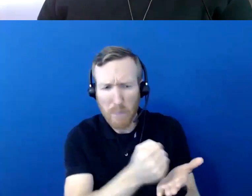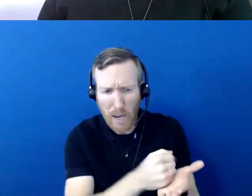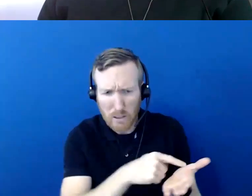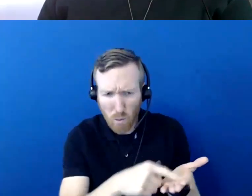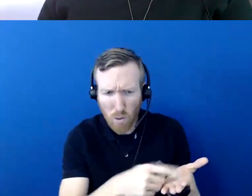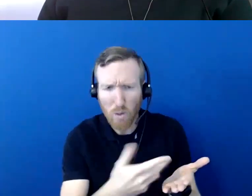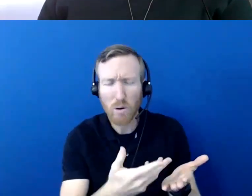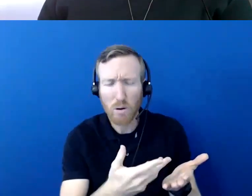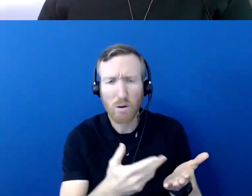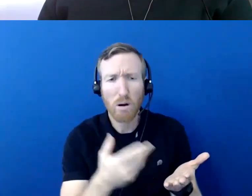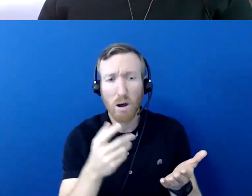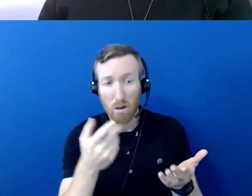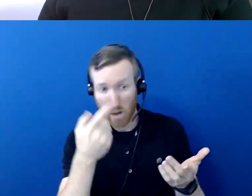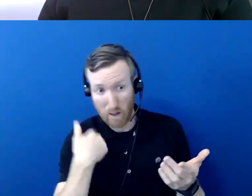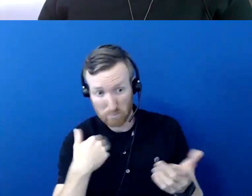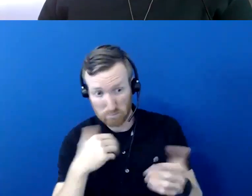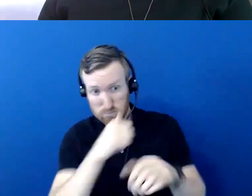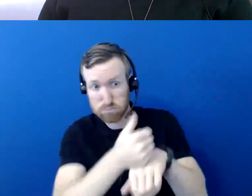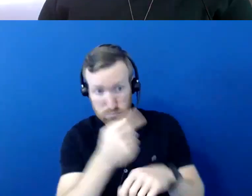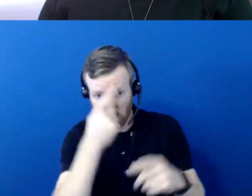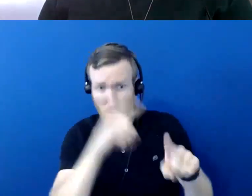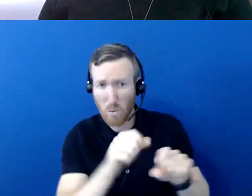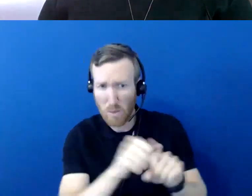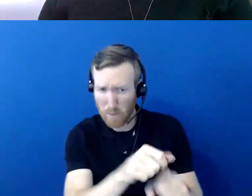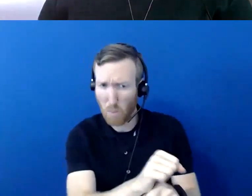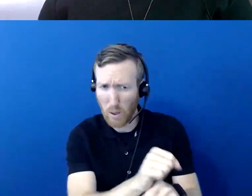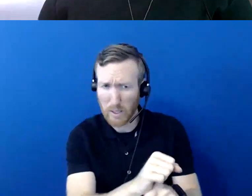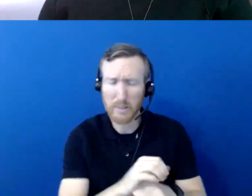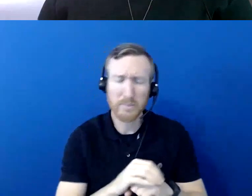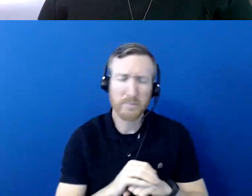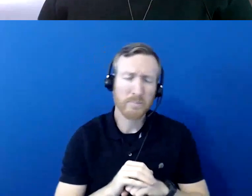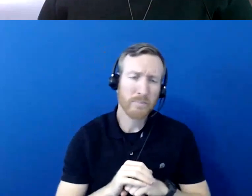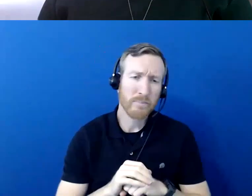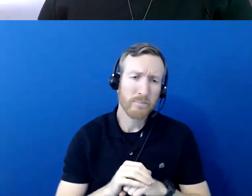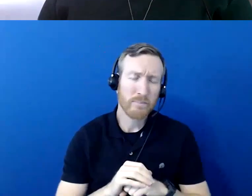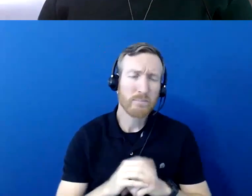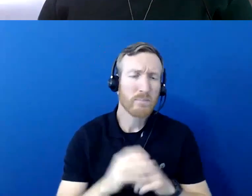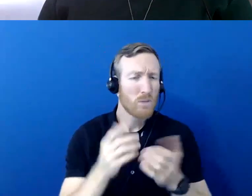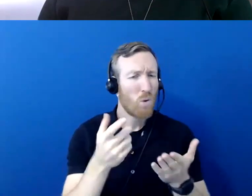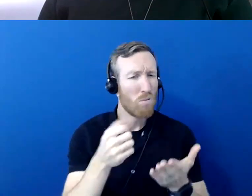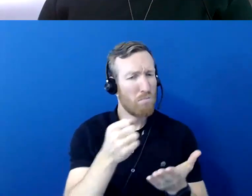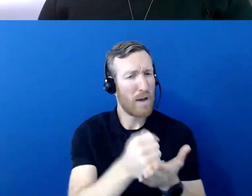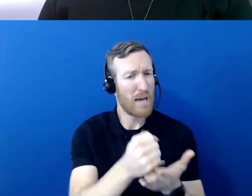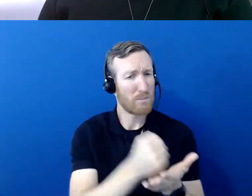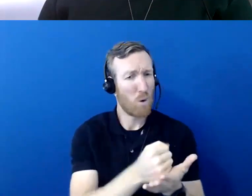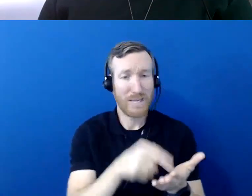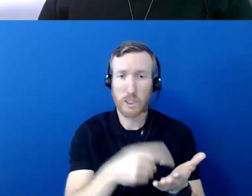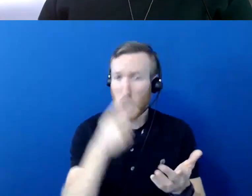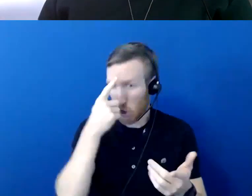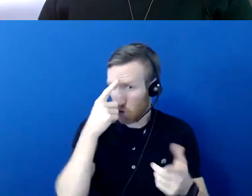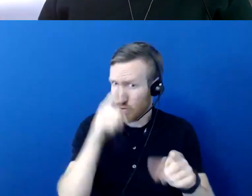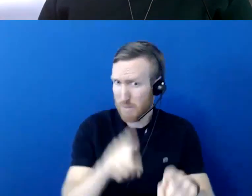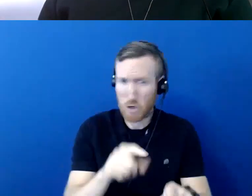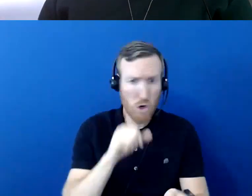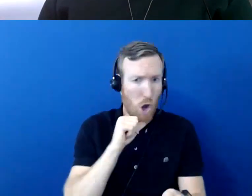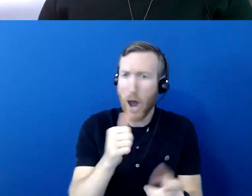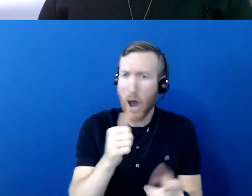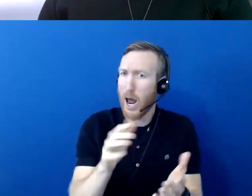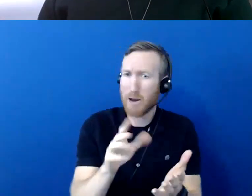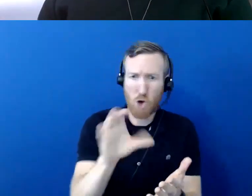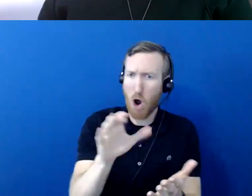an agreement with the employee. So the passport is an agreement. It's not a document for approval. It's